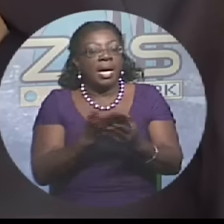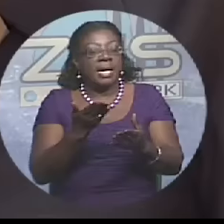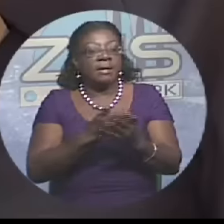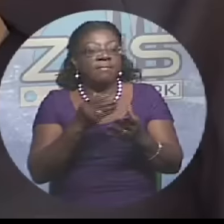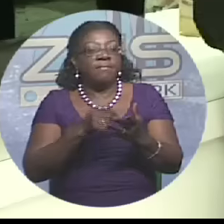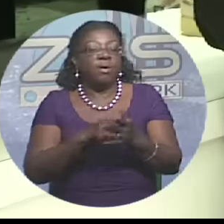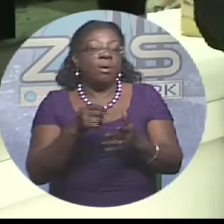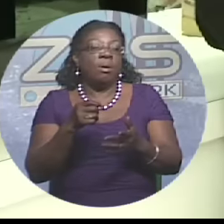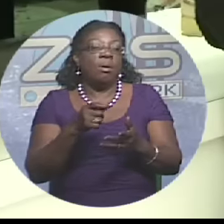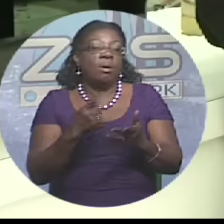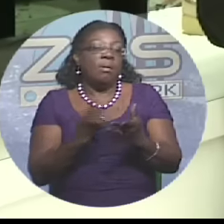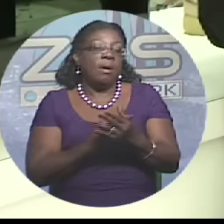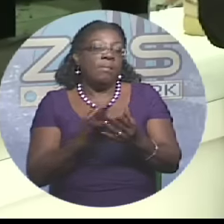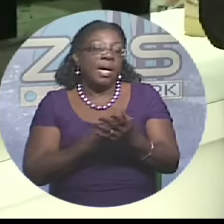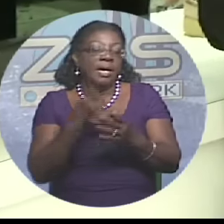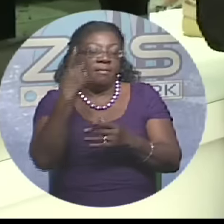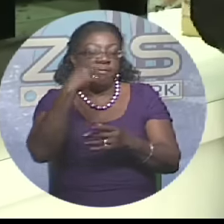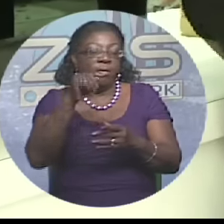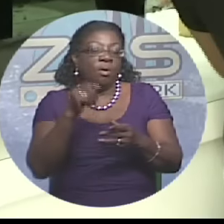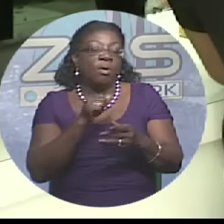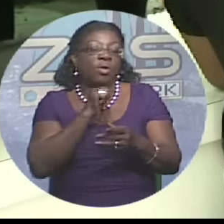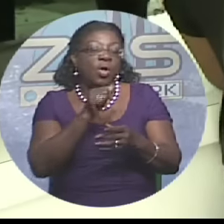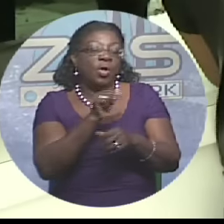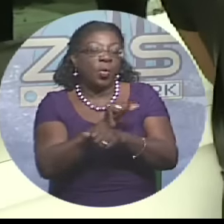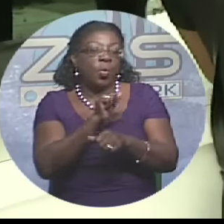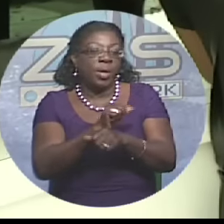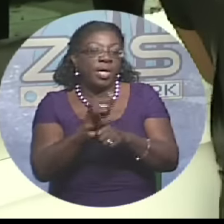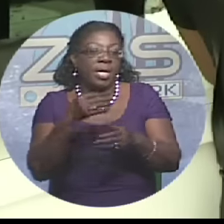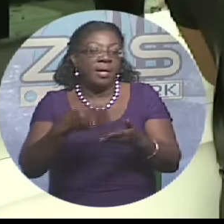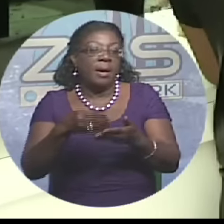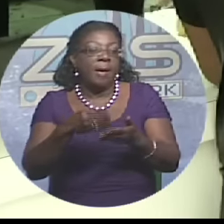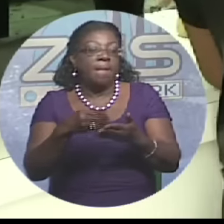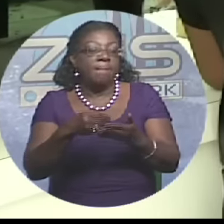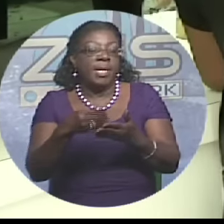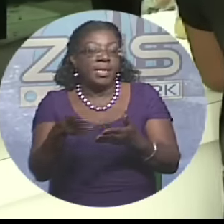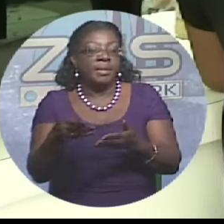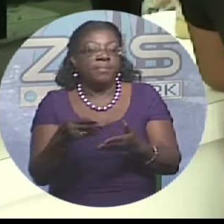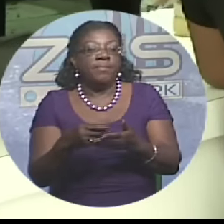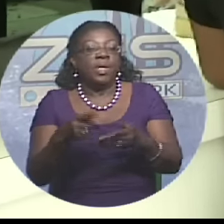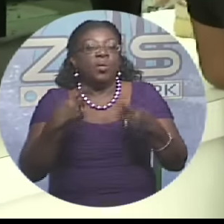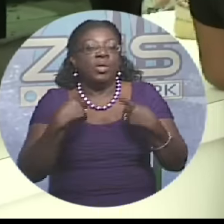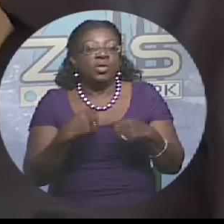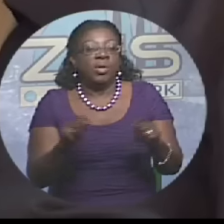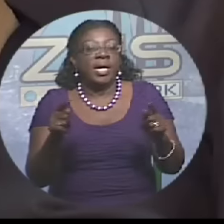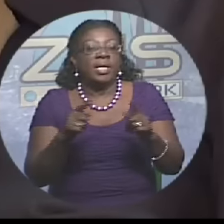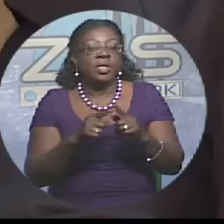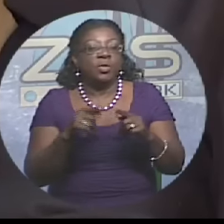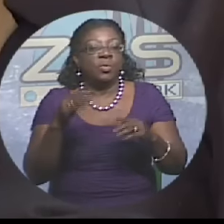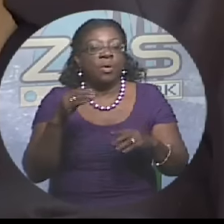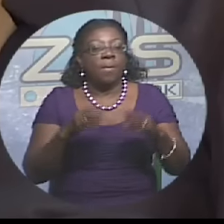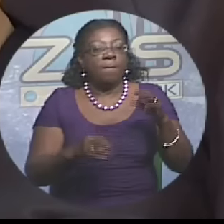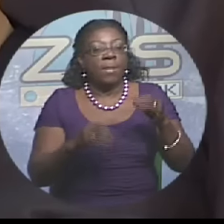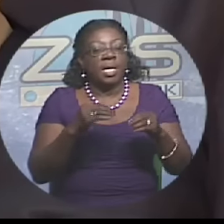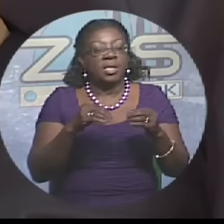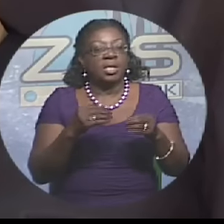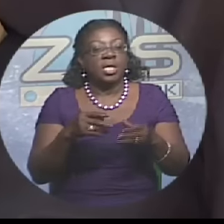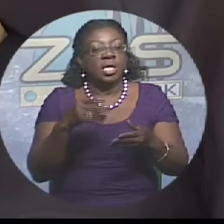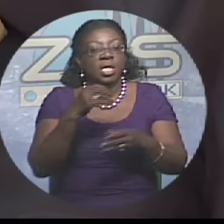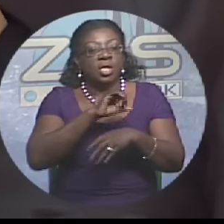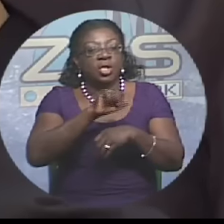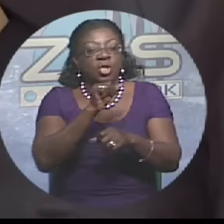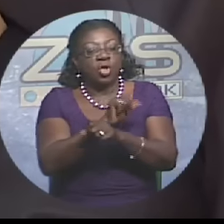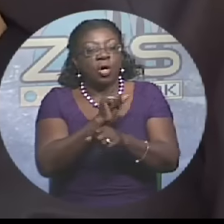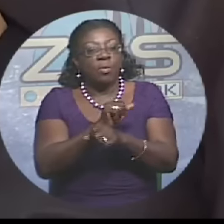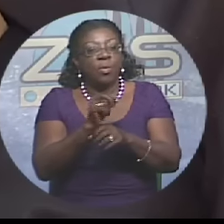they would have to come to the Department of Labor and to register. We try to match job vacancies with job